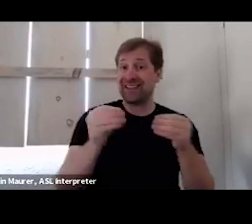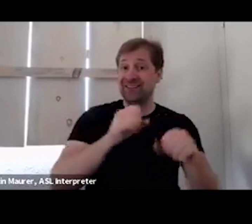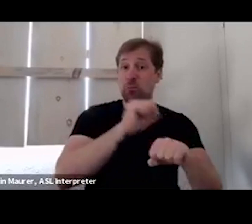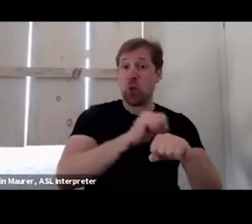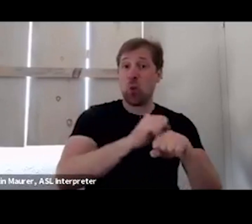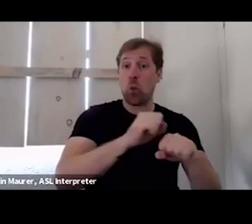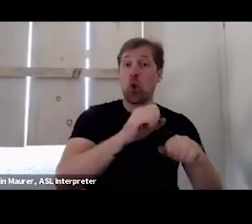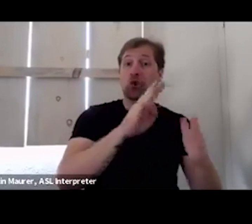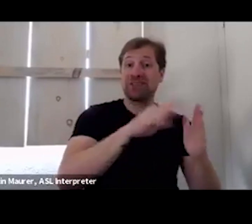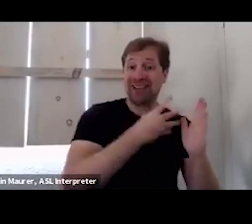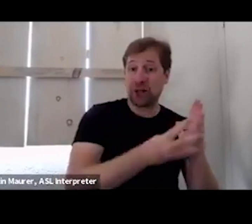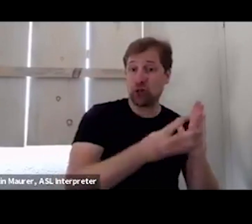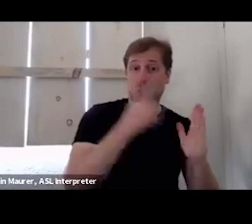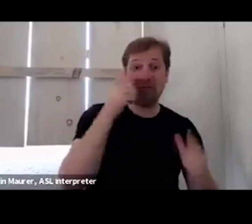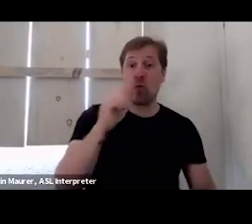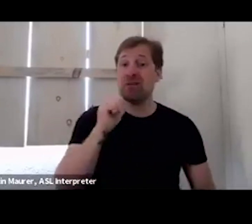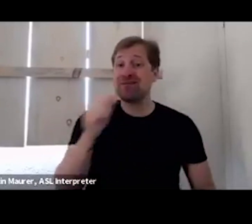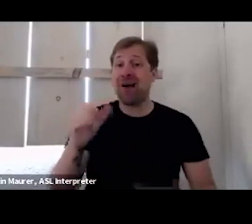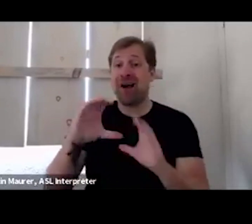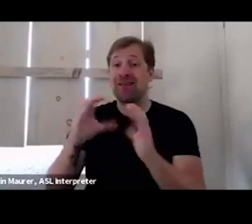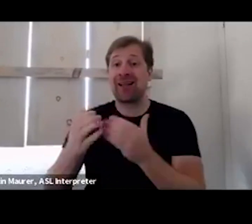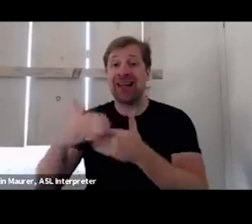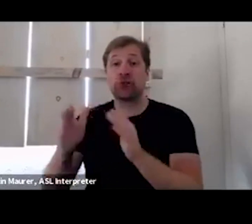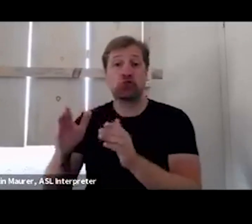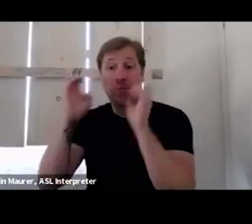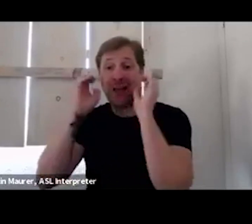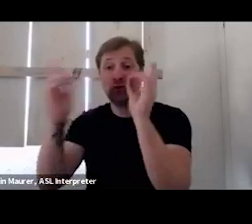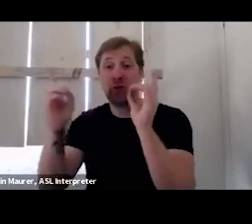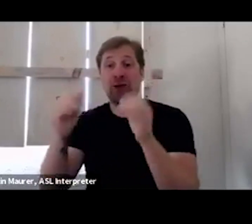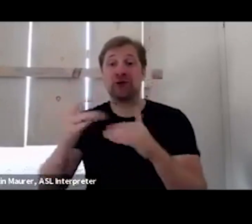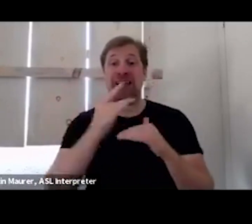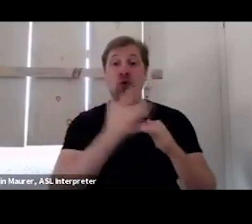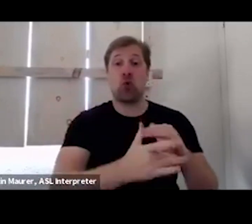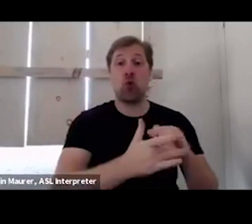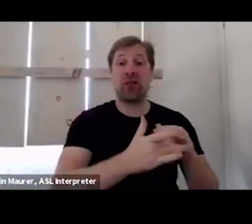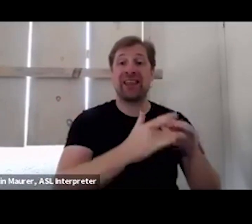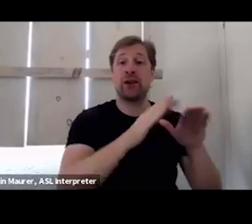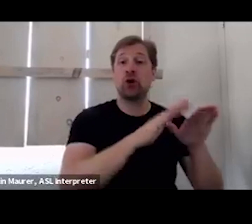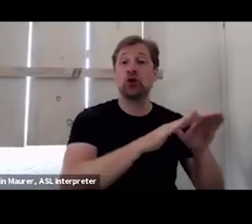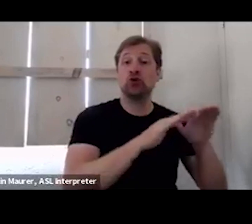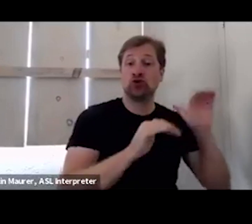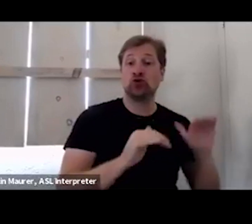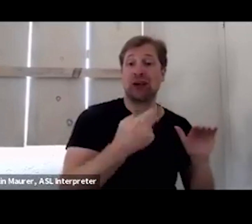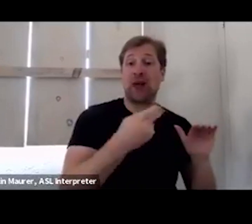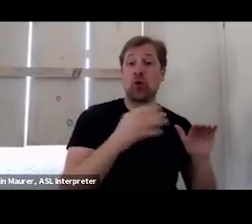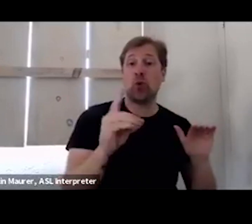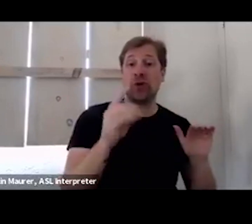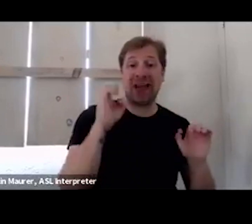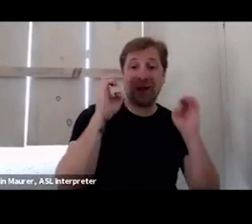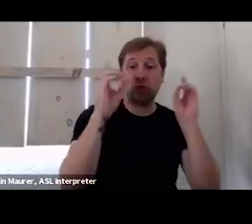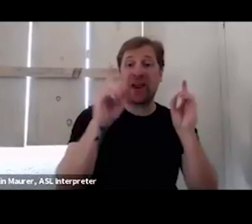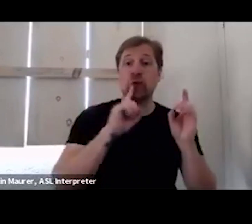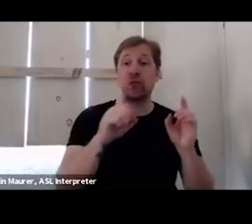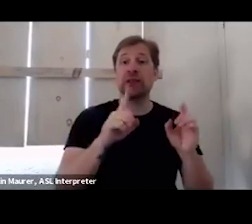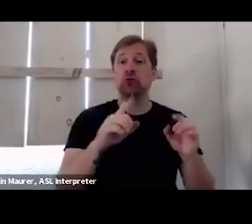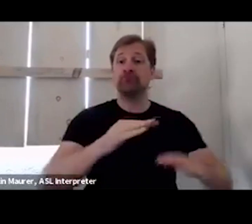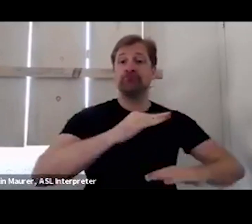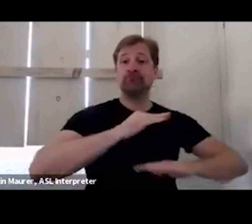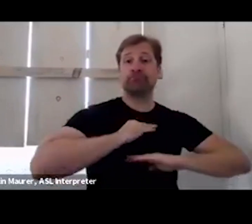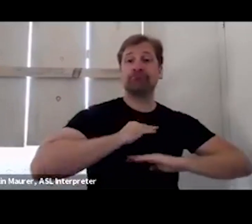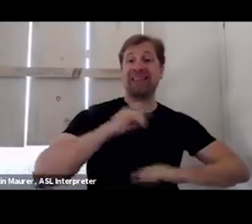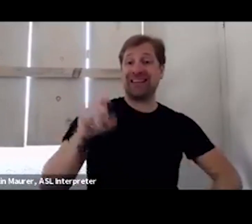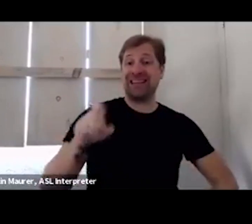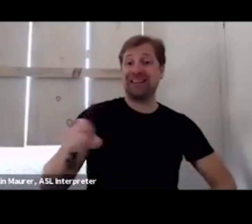non-classroom educators and early childhood educators to meet the needs of students. The agreement will go to